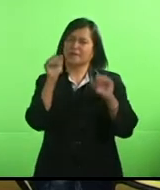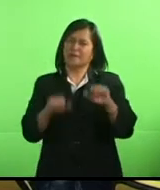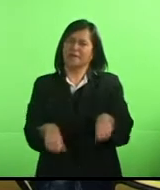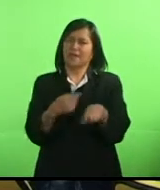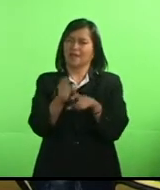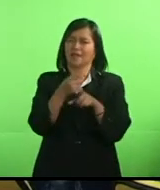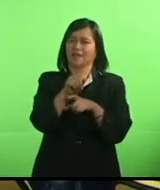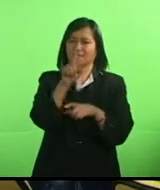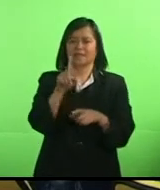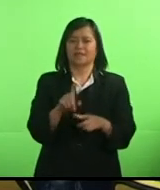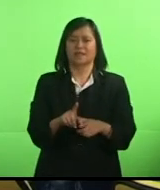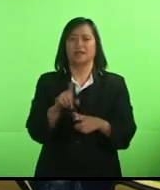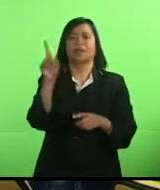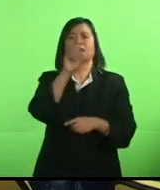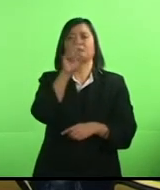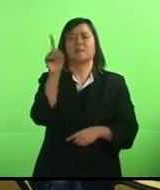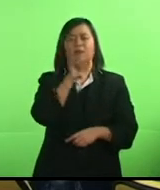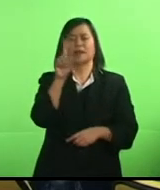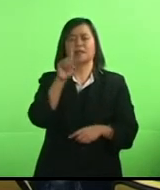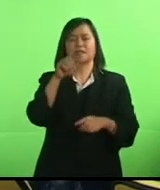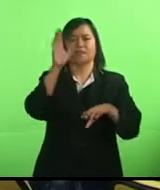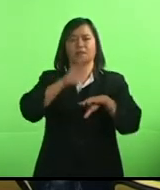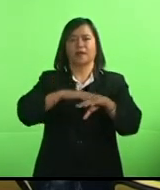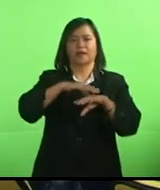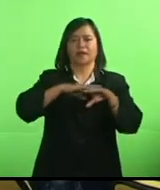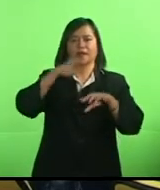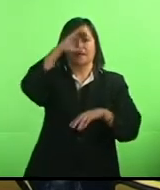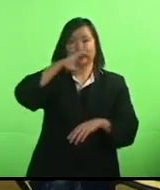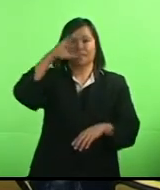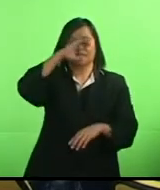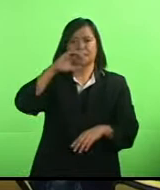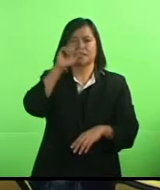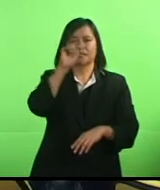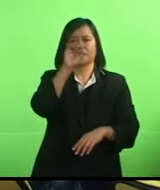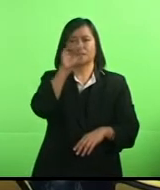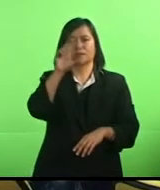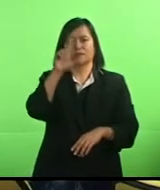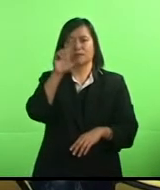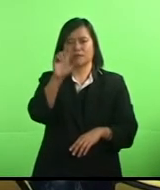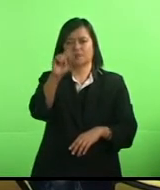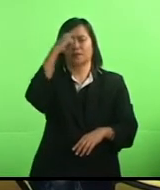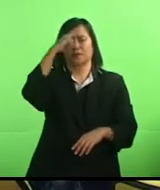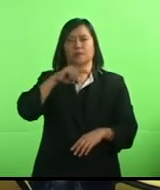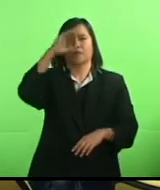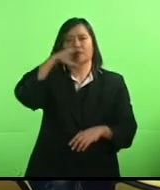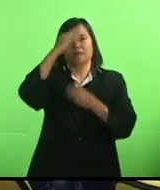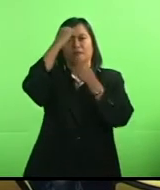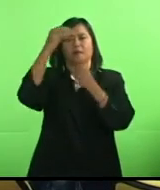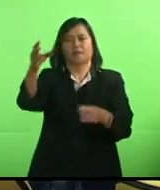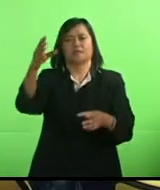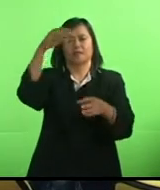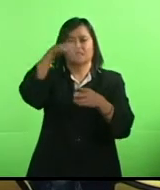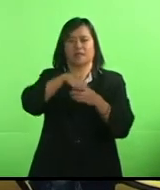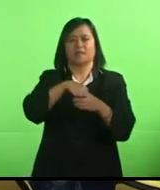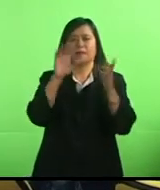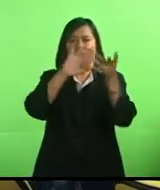teaser. Which one is a search tool? A tool for searching information in the internet. Oh,